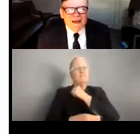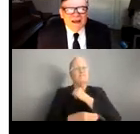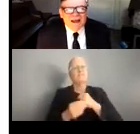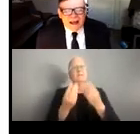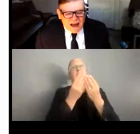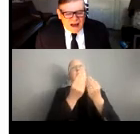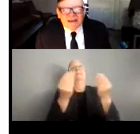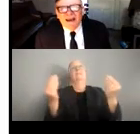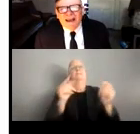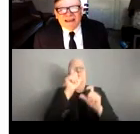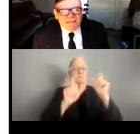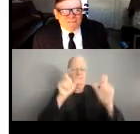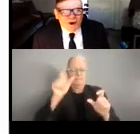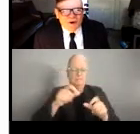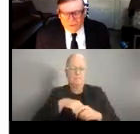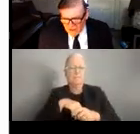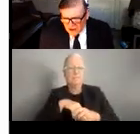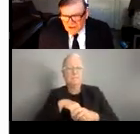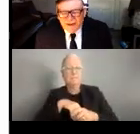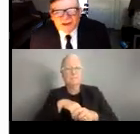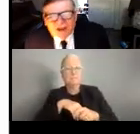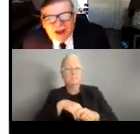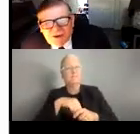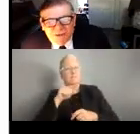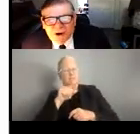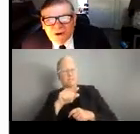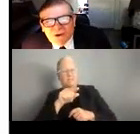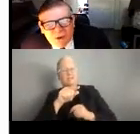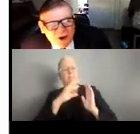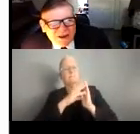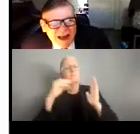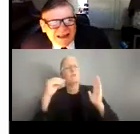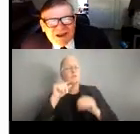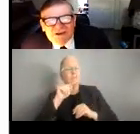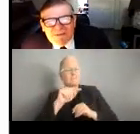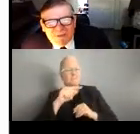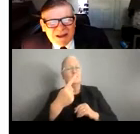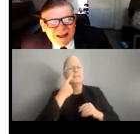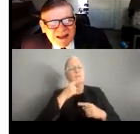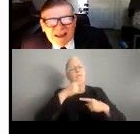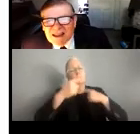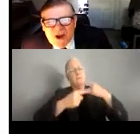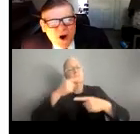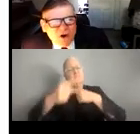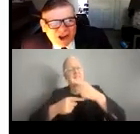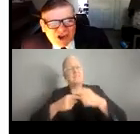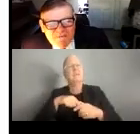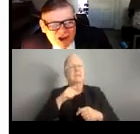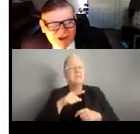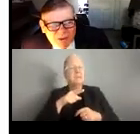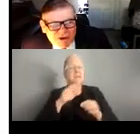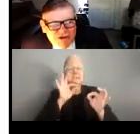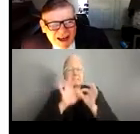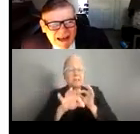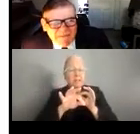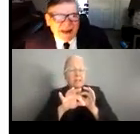world. So is that model, the vicious cycle model that we looked at, too simplistic? Is it not actually